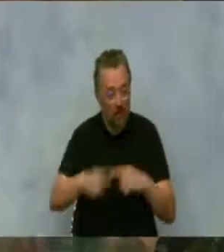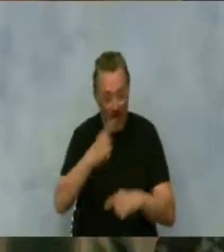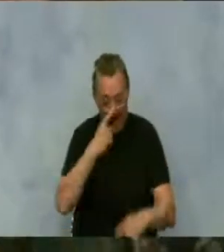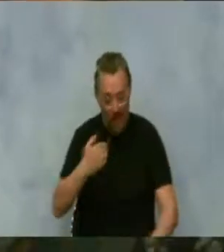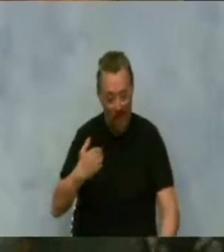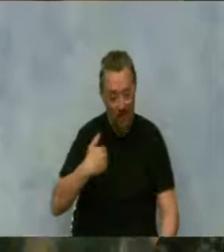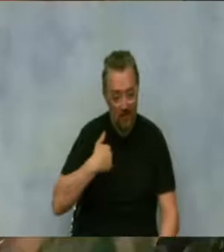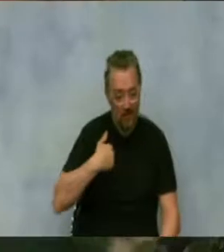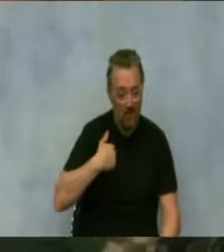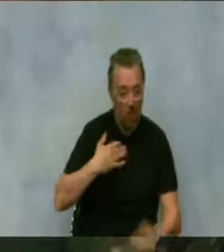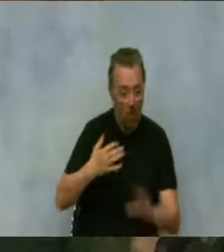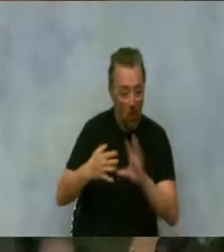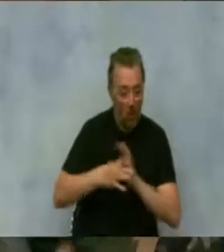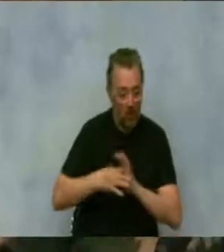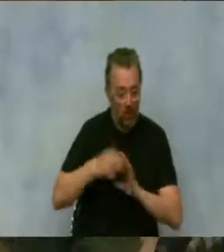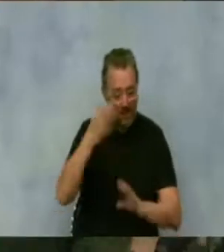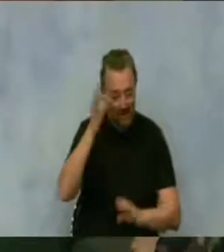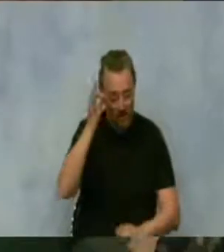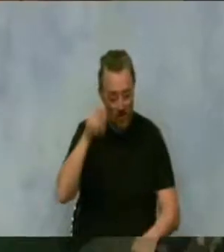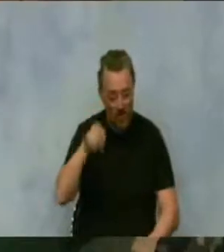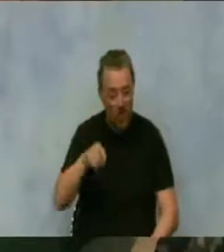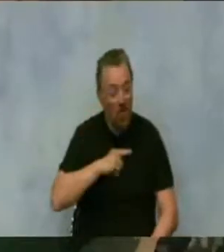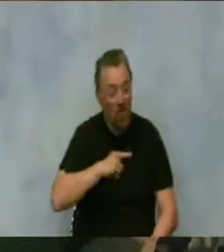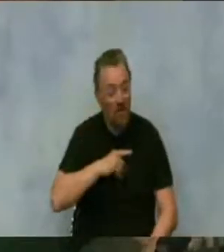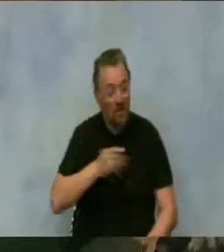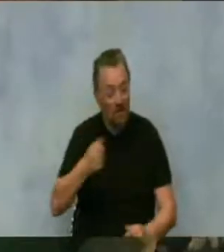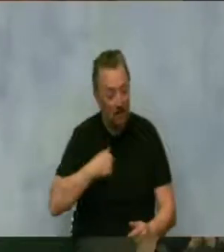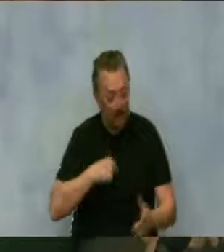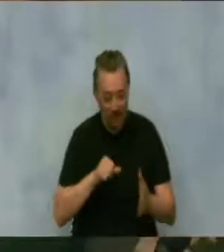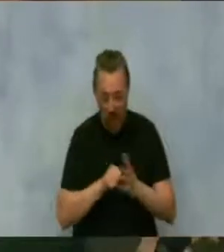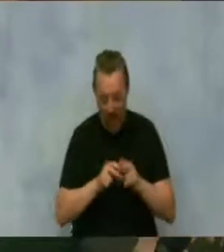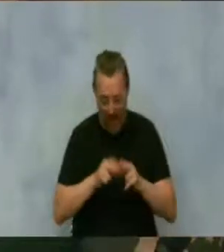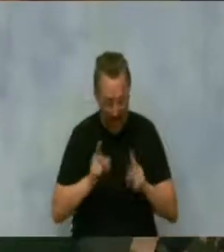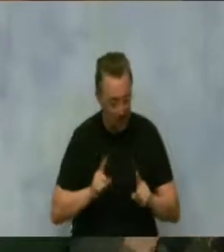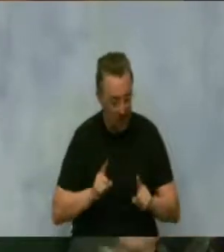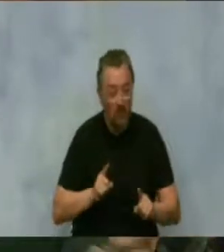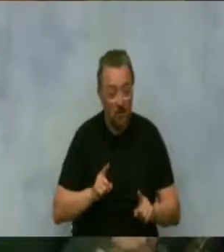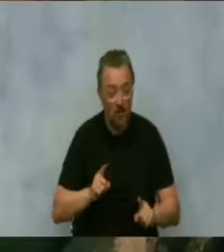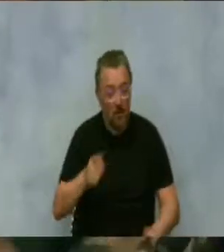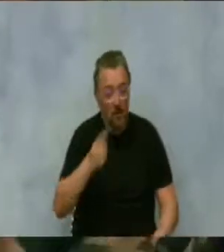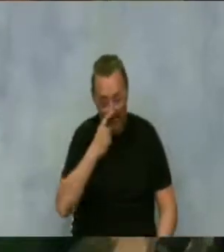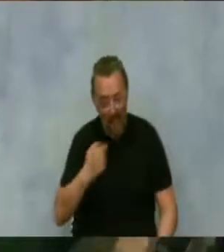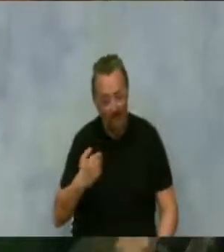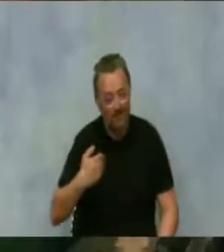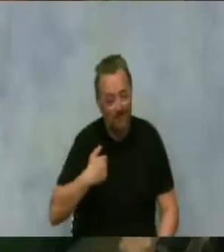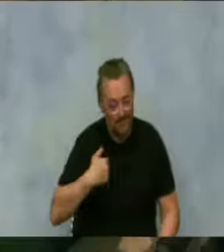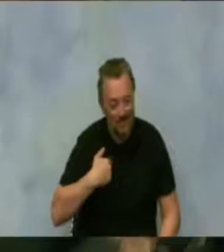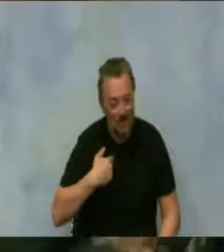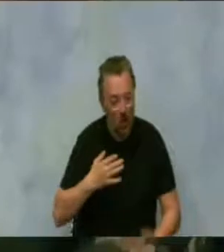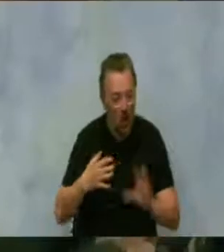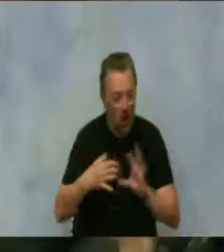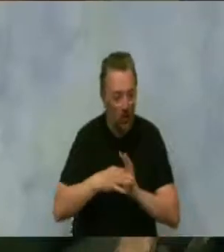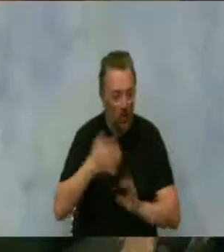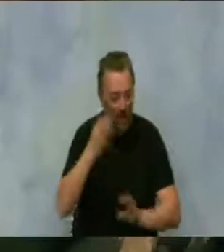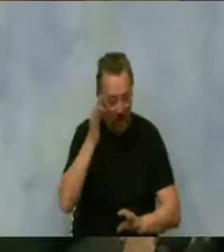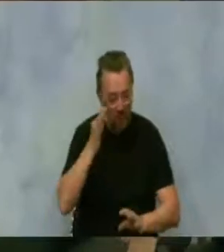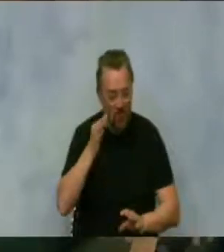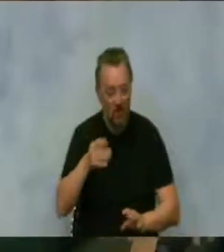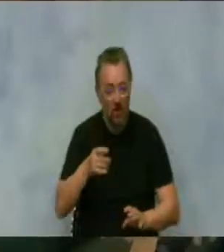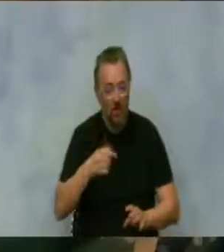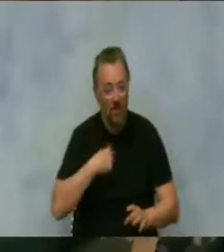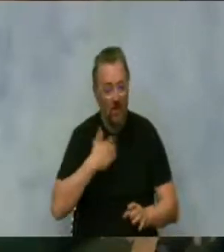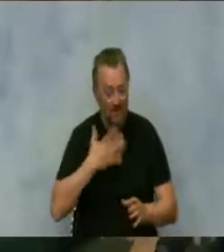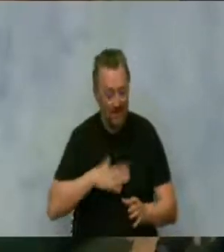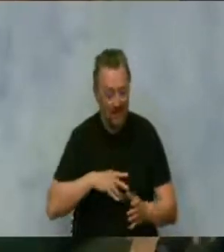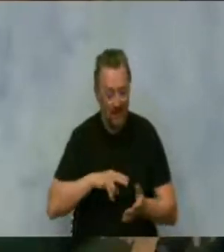the council, because it might not be the first thing they think of. That, you know, so that there's that as well. It's just, I think it's a big issue, and I think we should be planning for